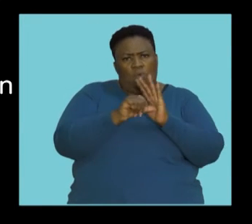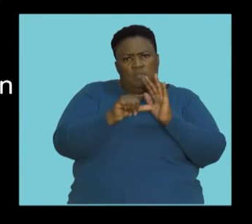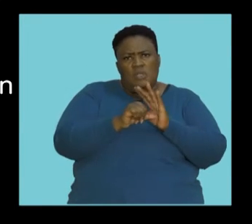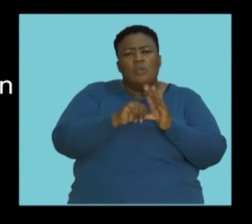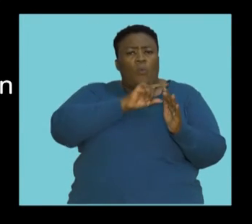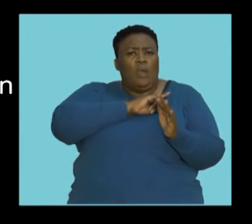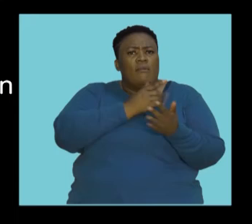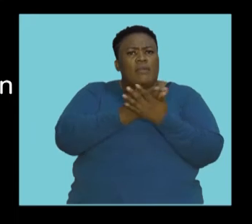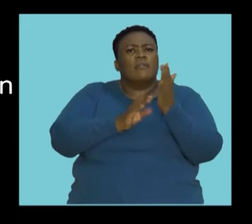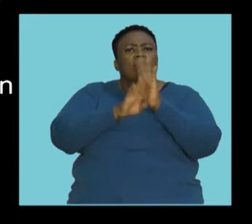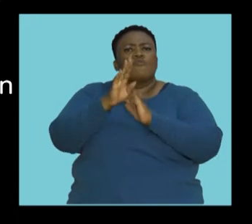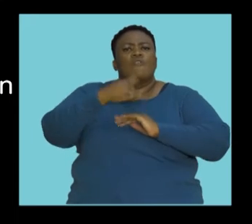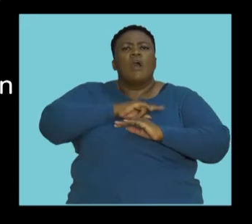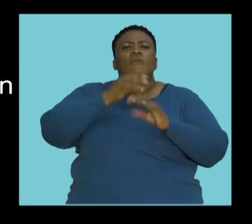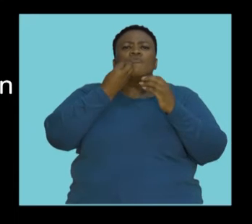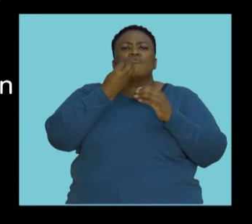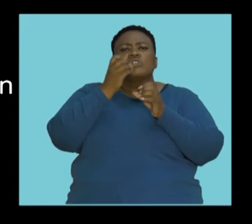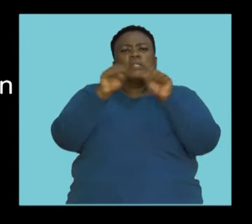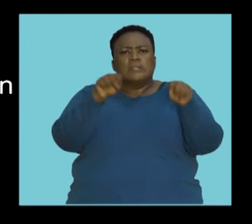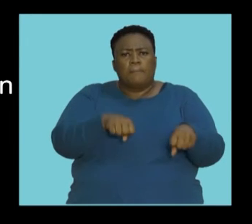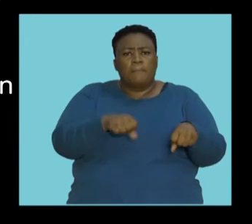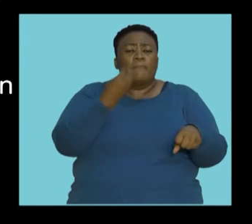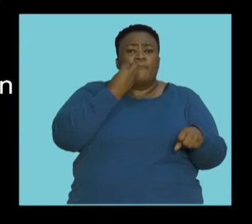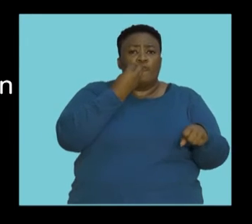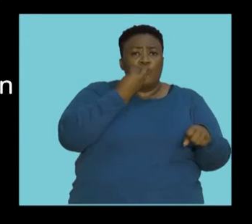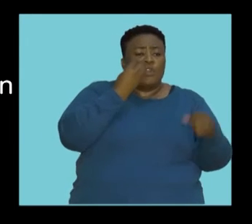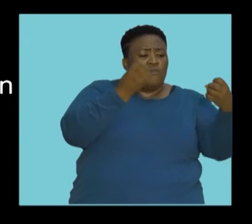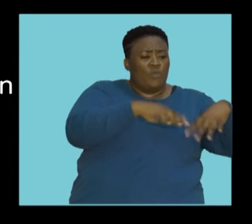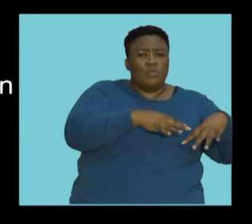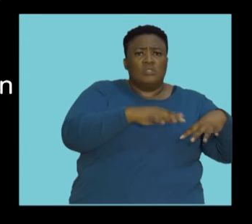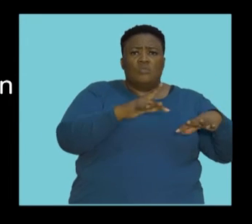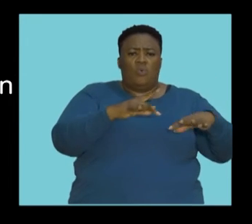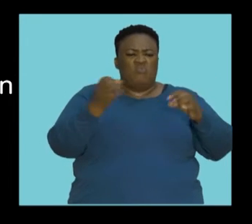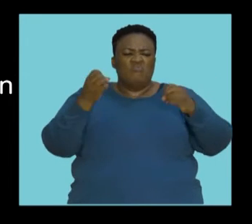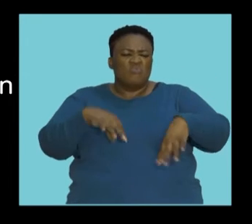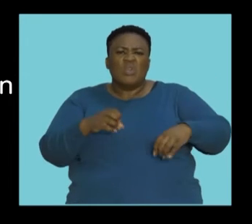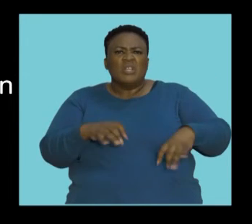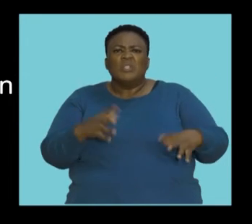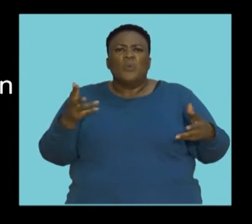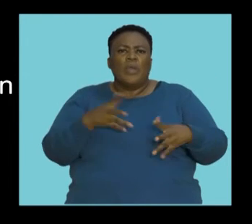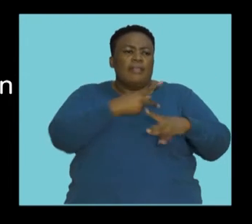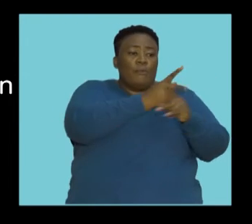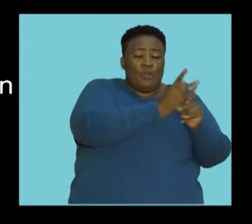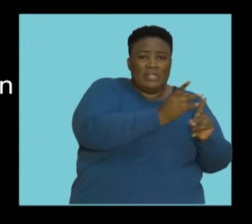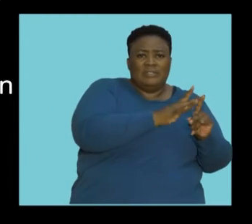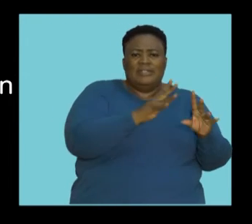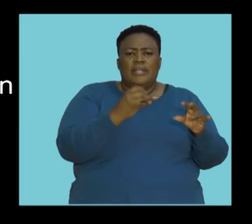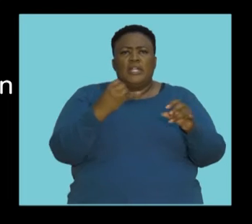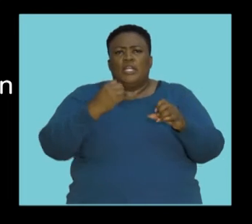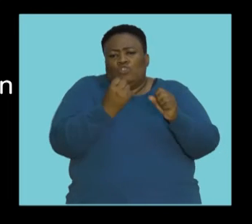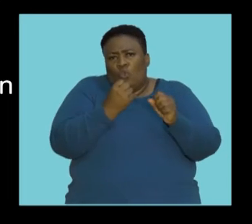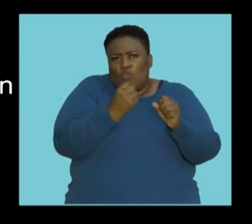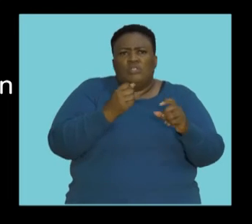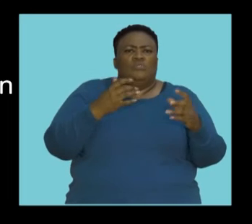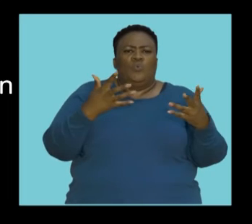effectively improving our food systems. For an example, food is lost or wasted in the production, as I mentioned, in the storage